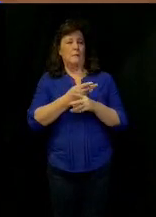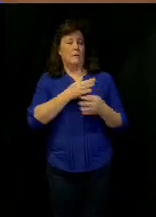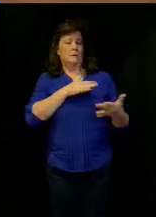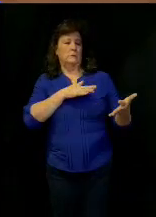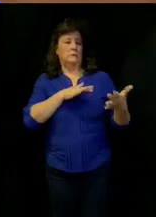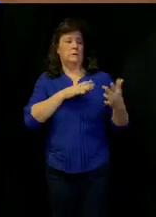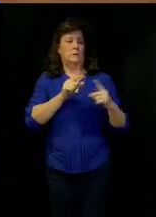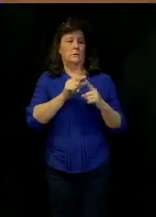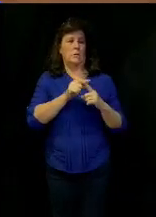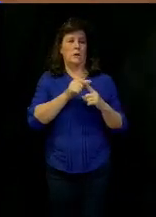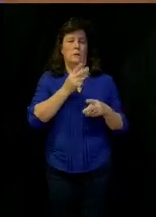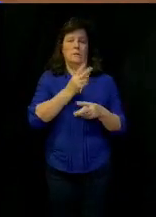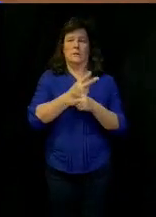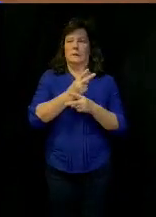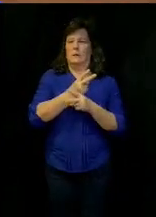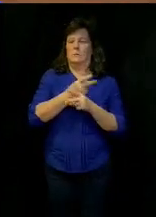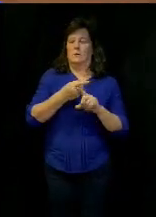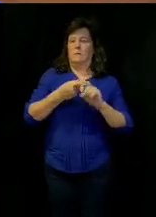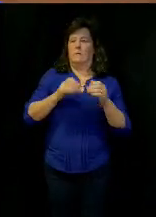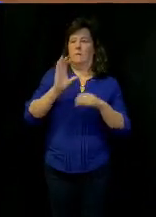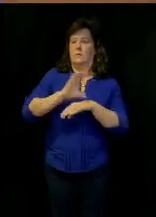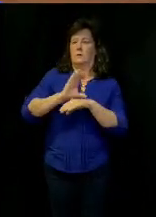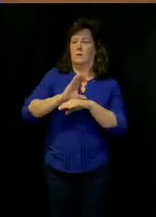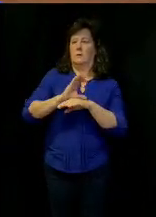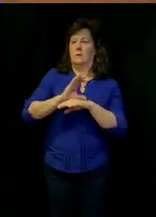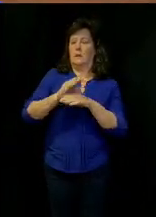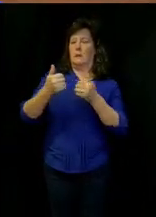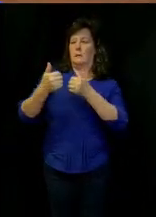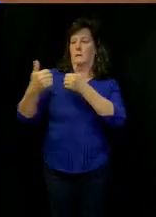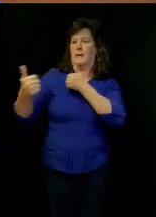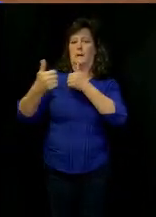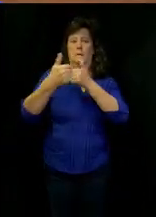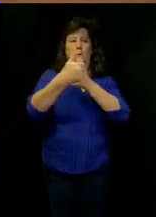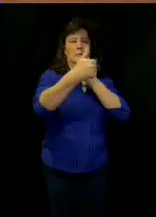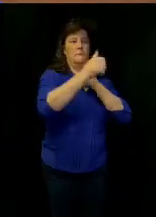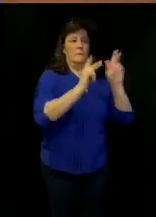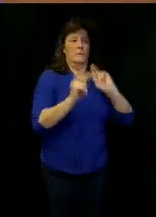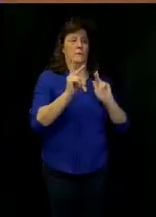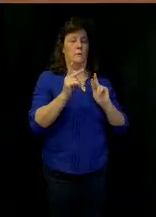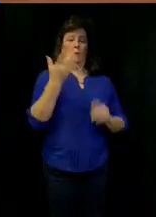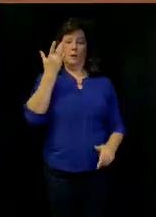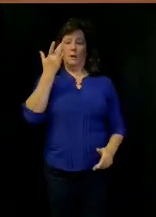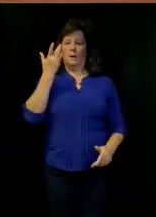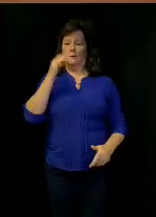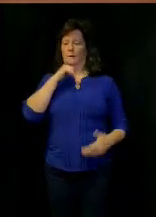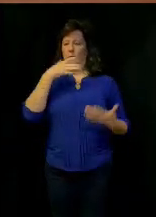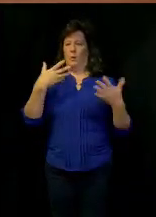you out of church. He's trying to keep you away from people. Why is he doing this? Because he doesn't want you to find out who you are.